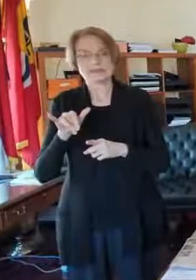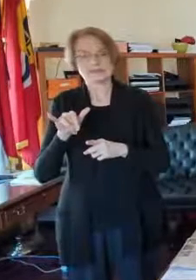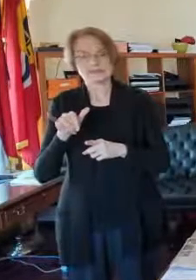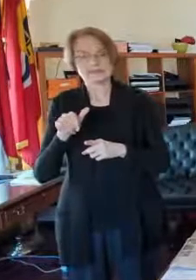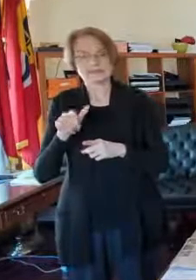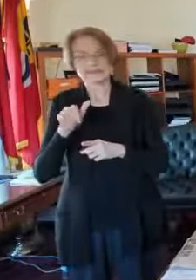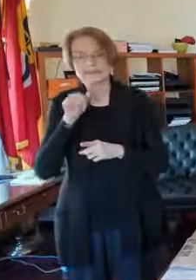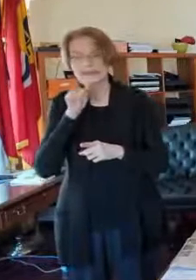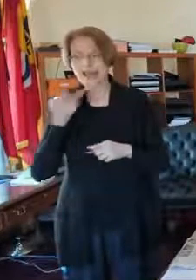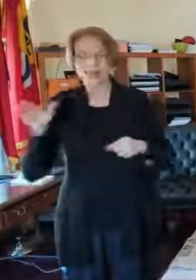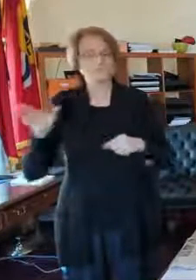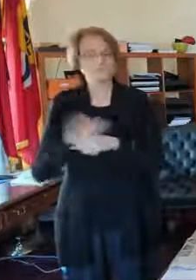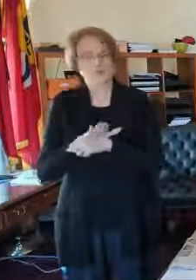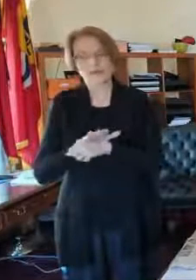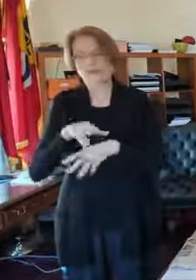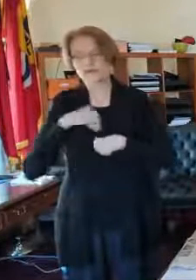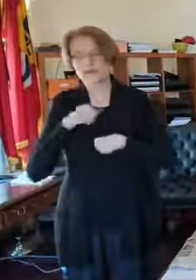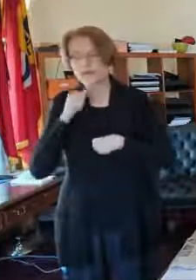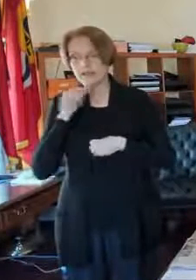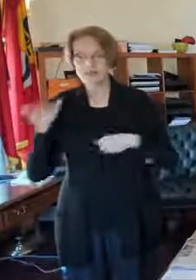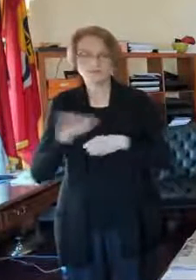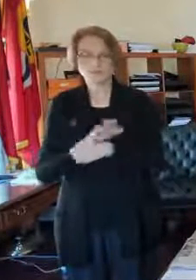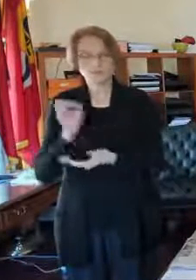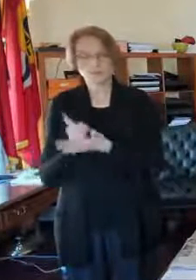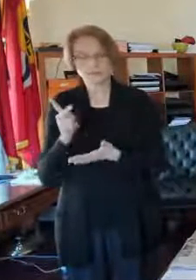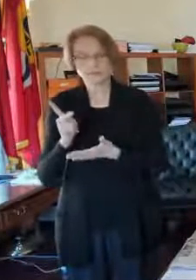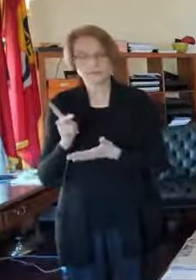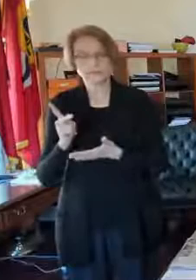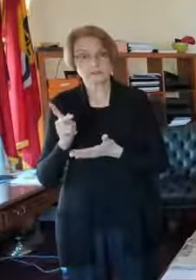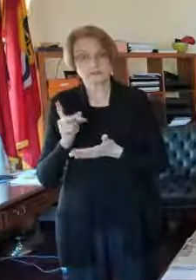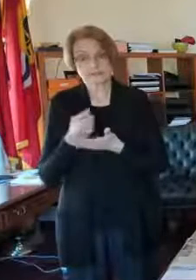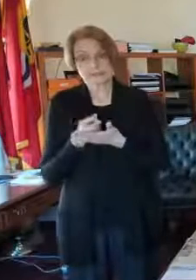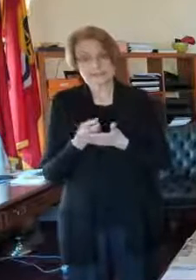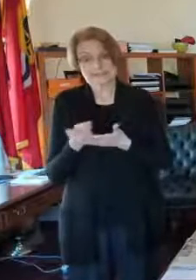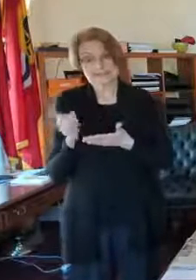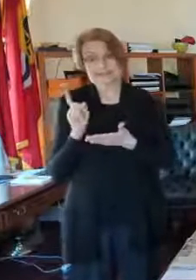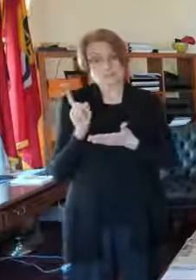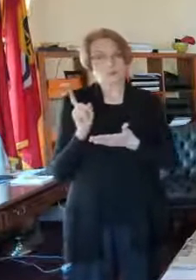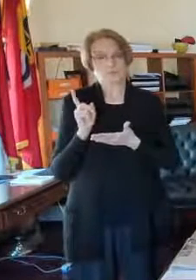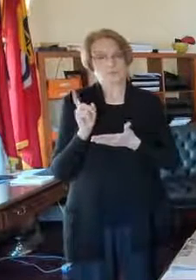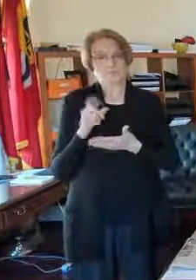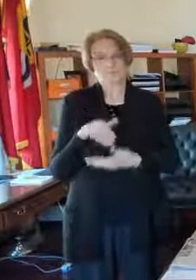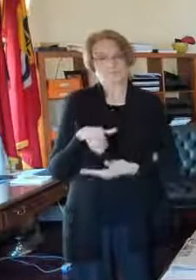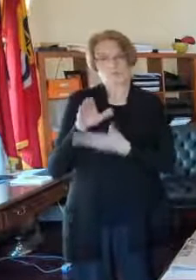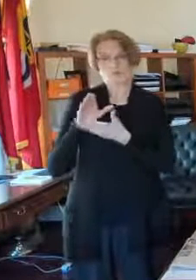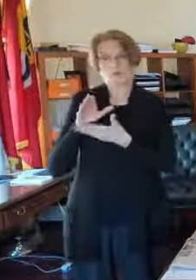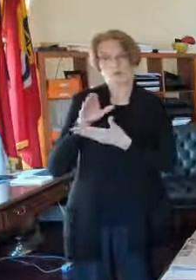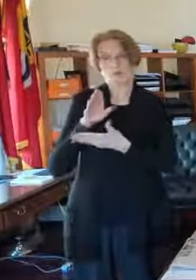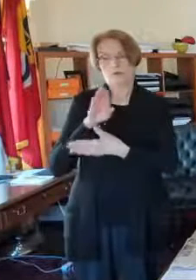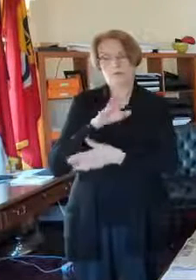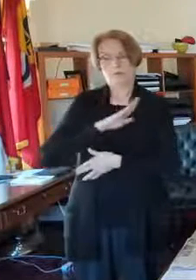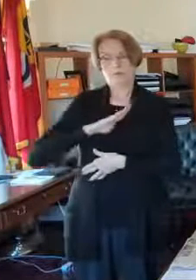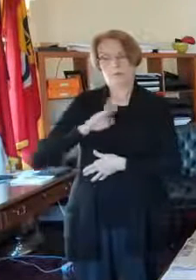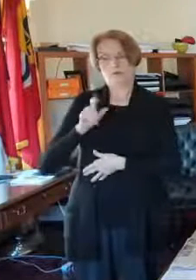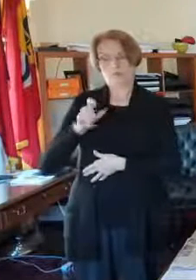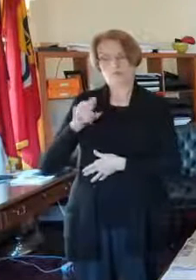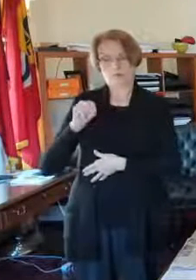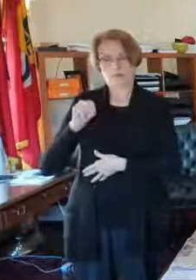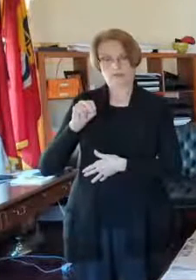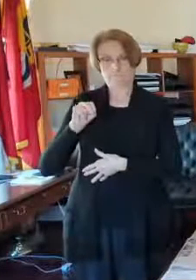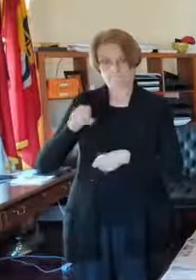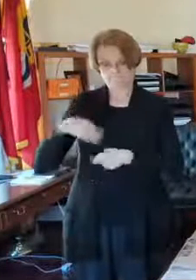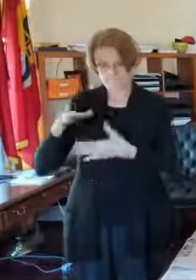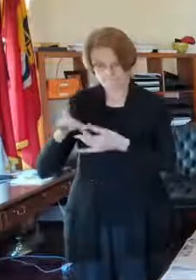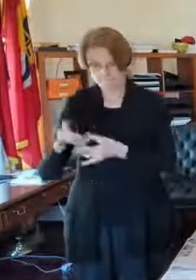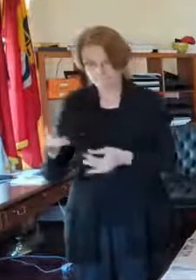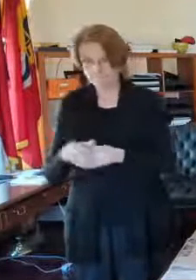accepted or adopted yet. It's being presented. It was presented this week to the Board of Aldermen. It's being presented, it was presented to St.